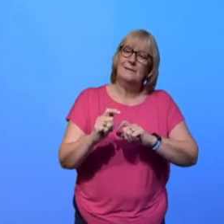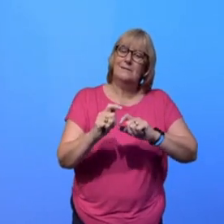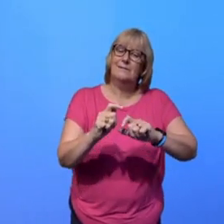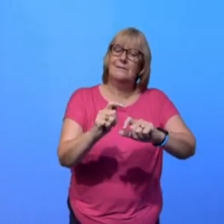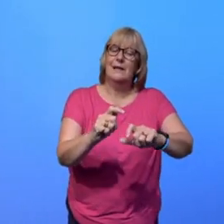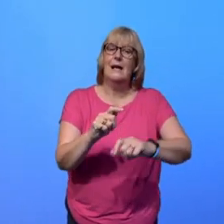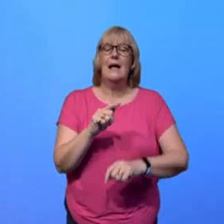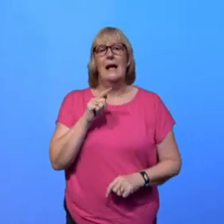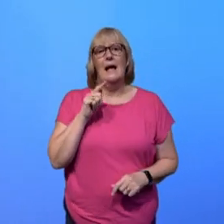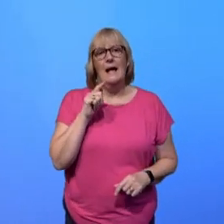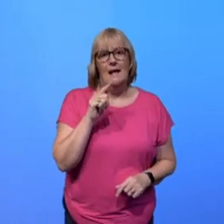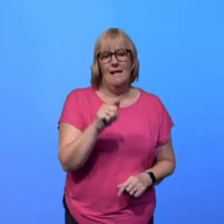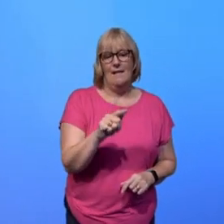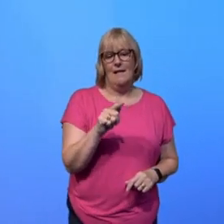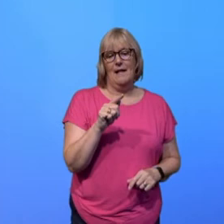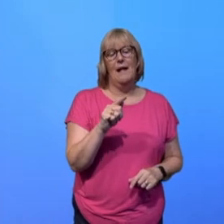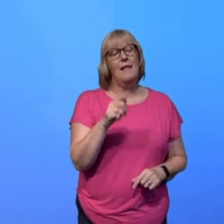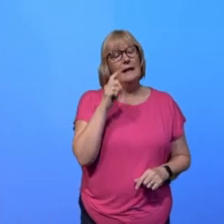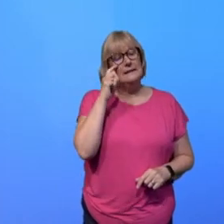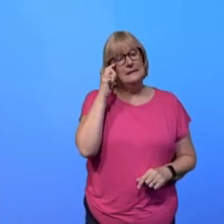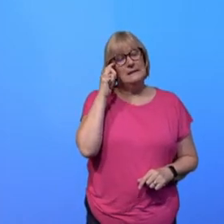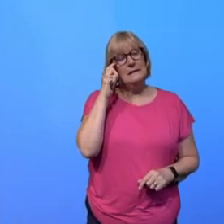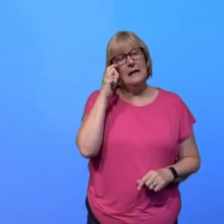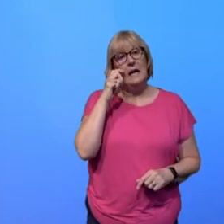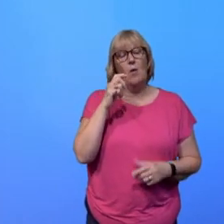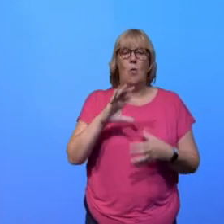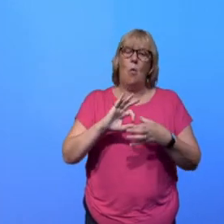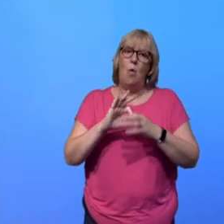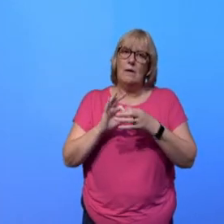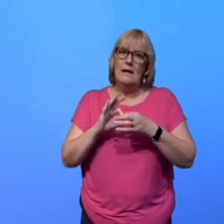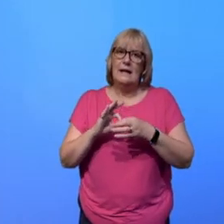knees because of the sin of Jonathan Fletcher and John Smythe.